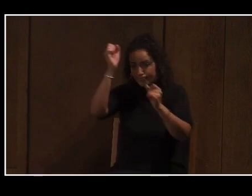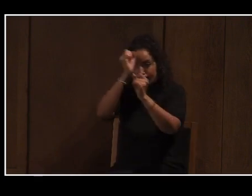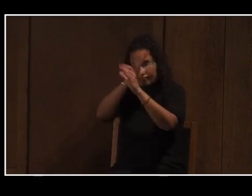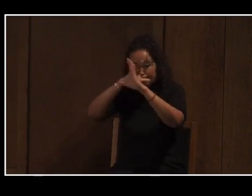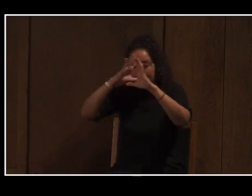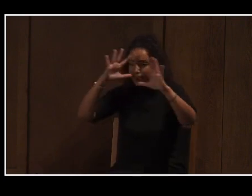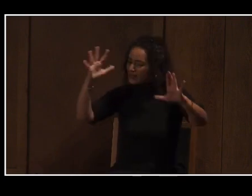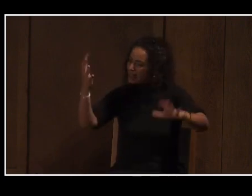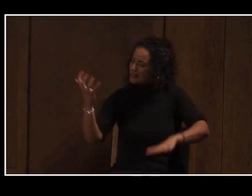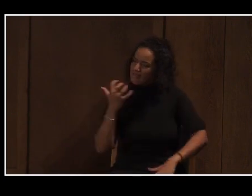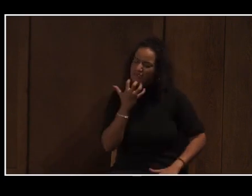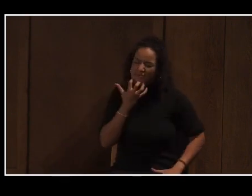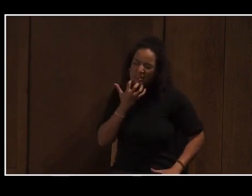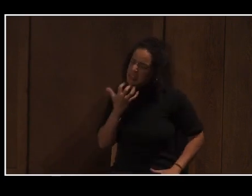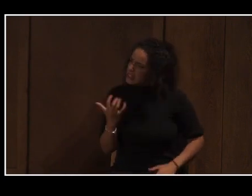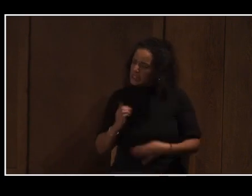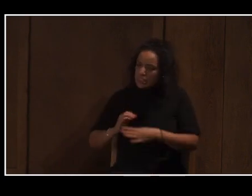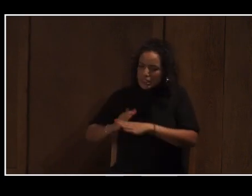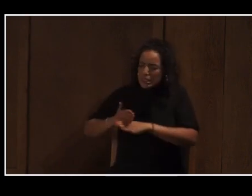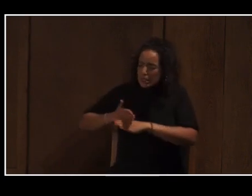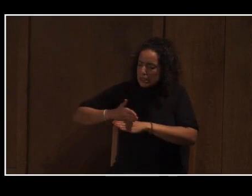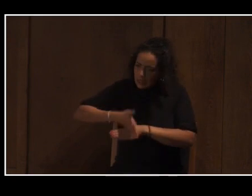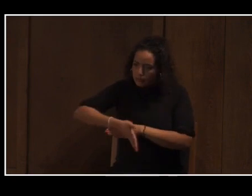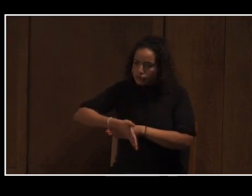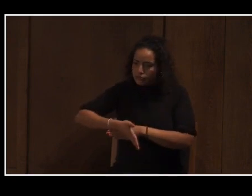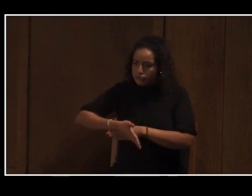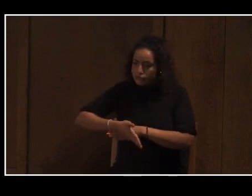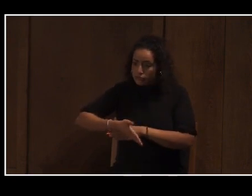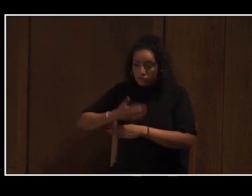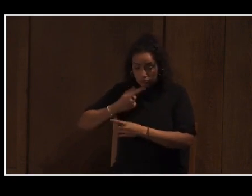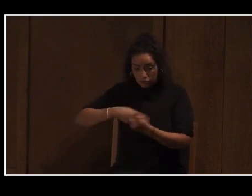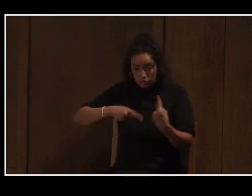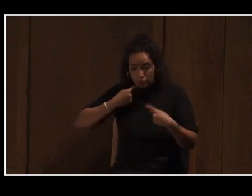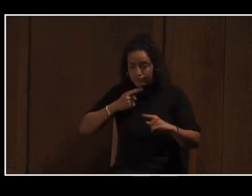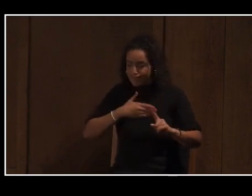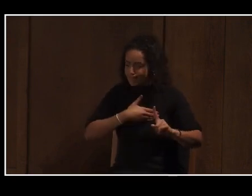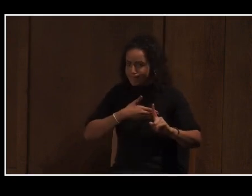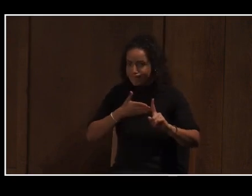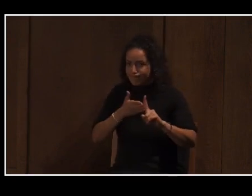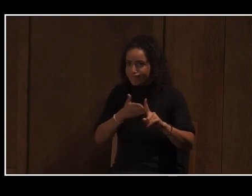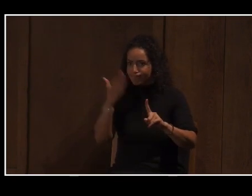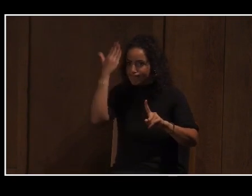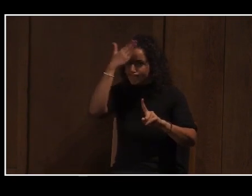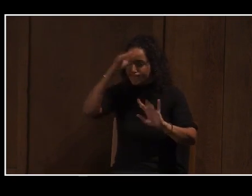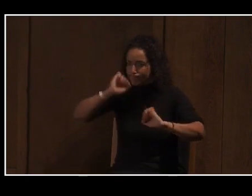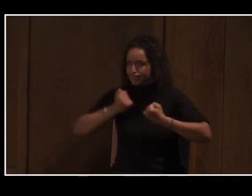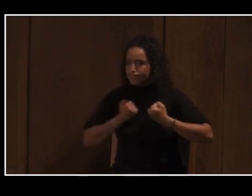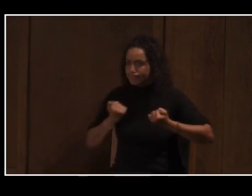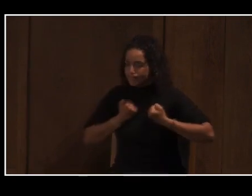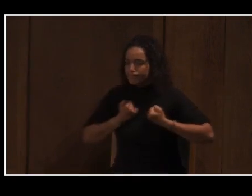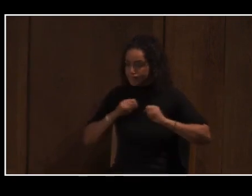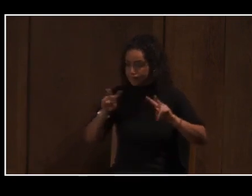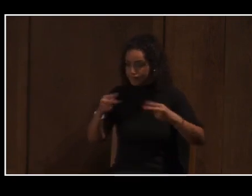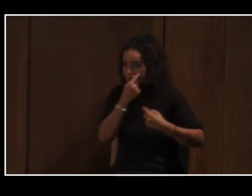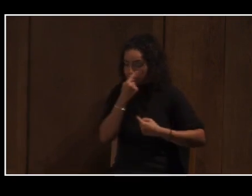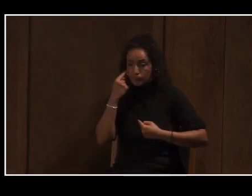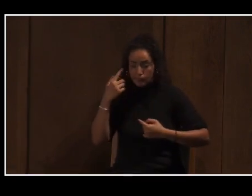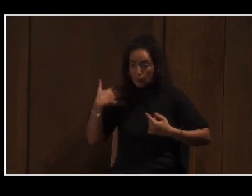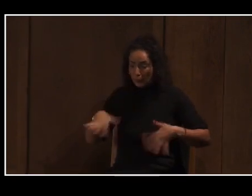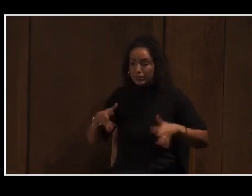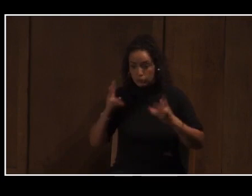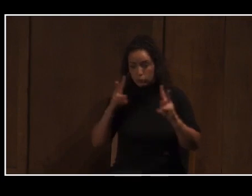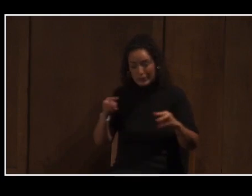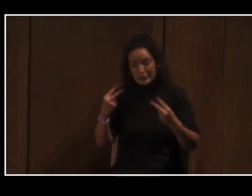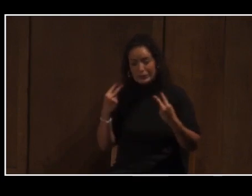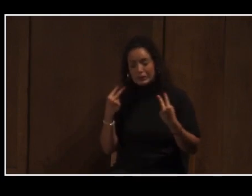courageous labor. Those of us who have claimed the space of imagination intentionally are witnessing that now you have funders, for example, starting to notice